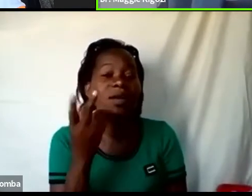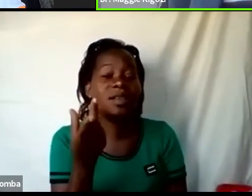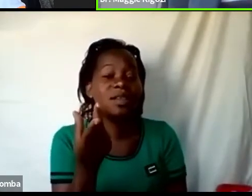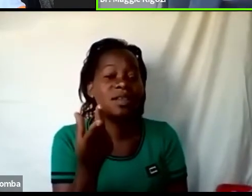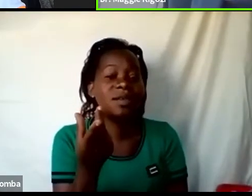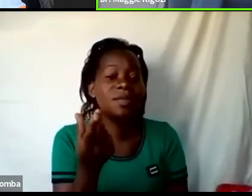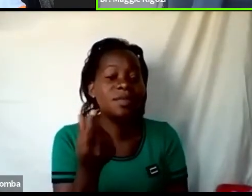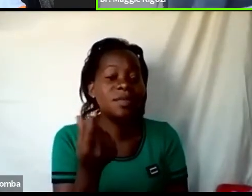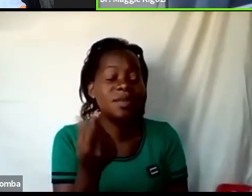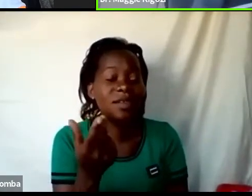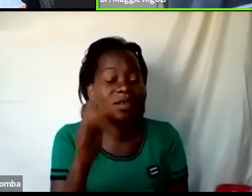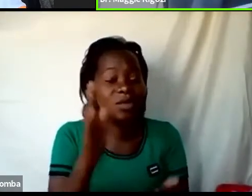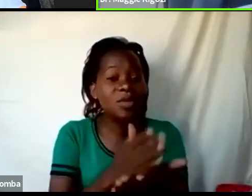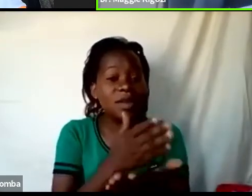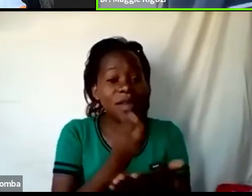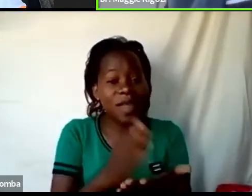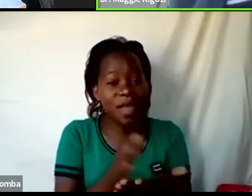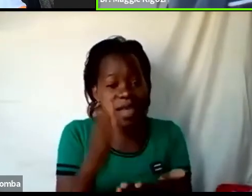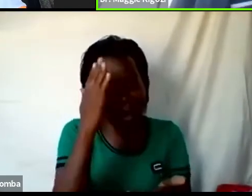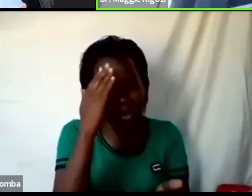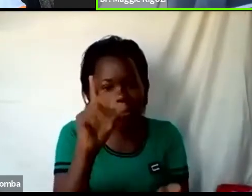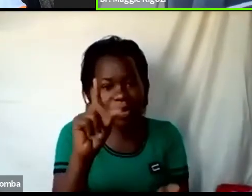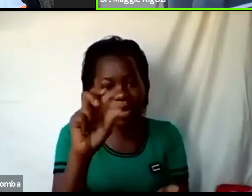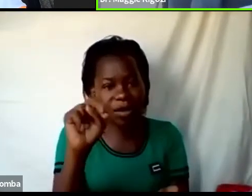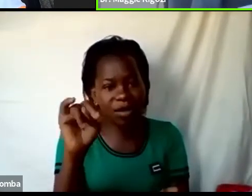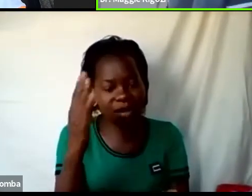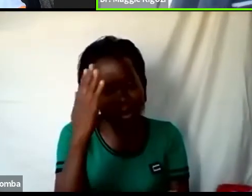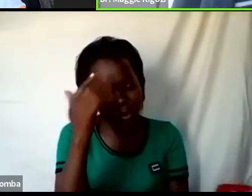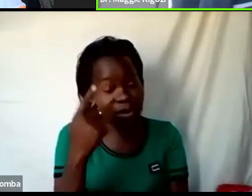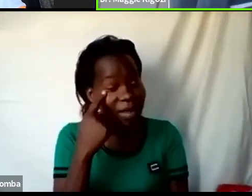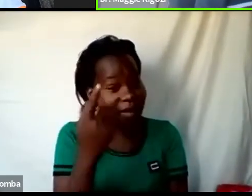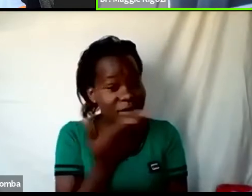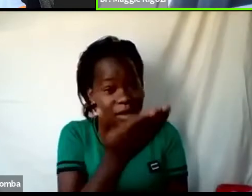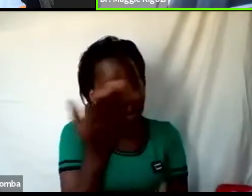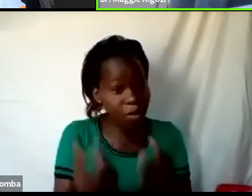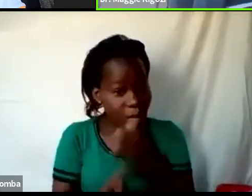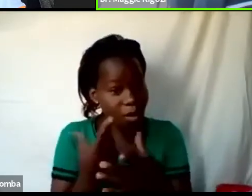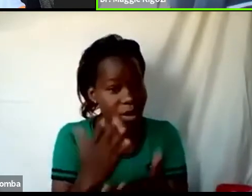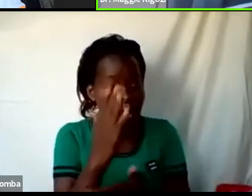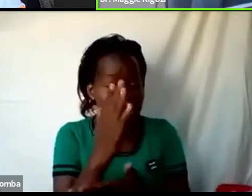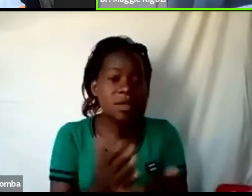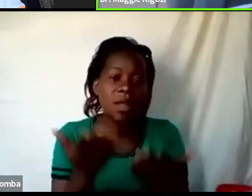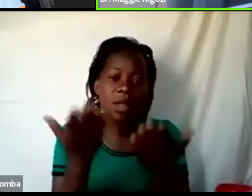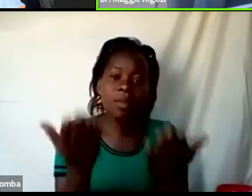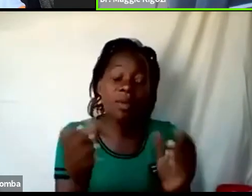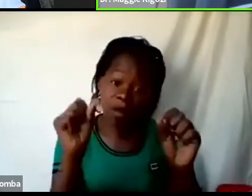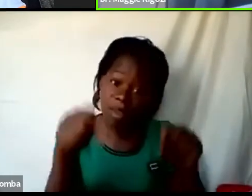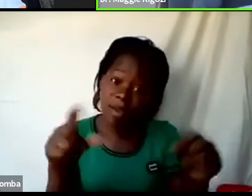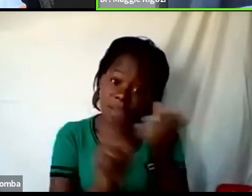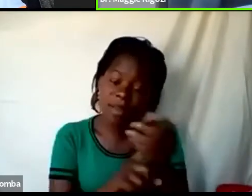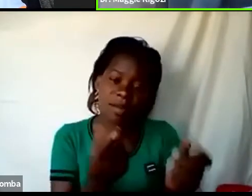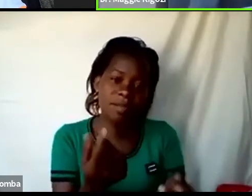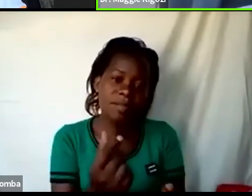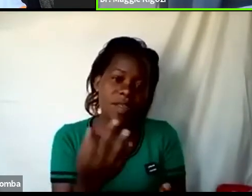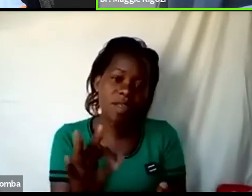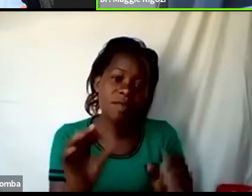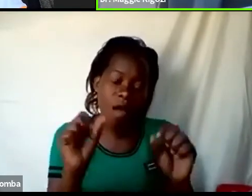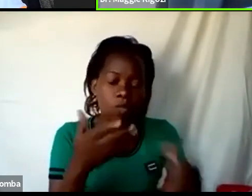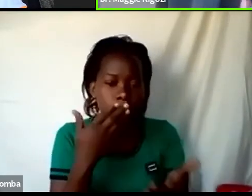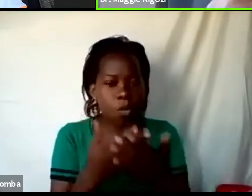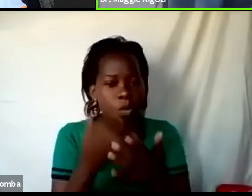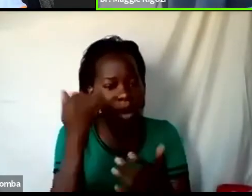that than I do, but I can see it. So some of you will be able to benefit from that if you have good ideas and you have the ability